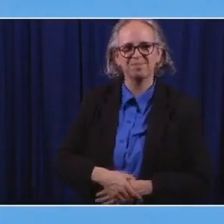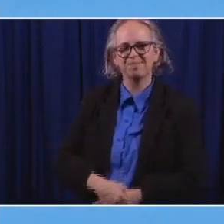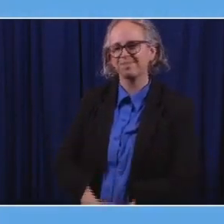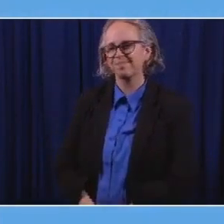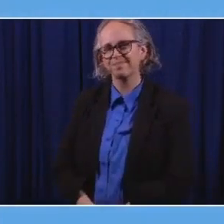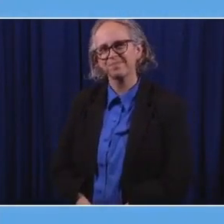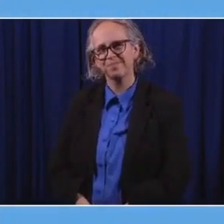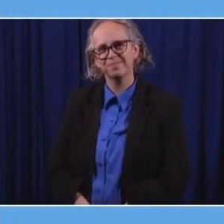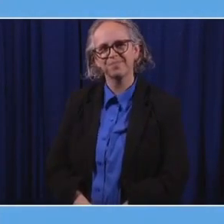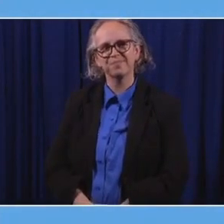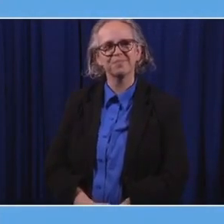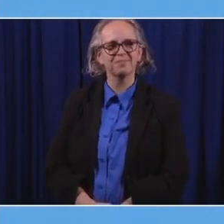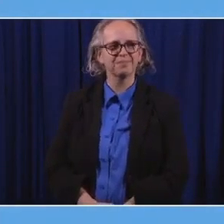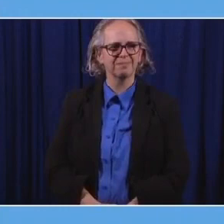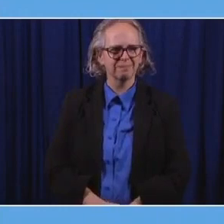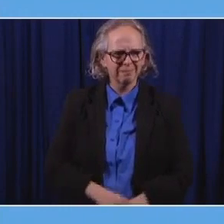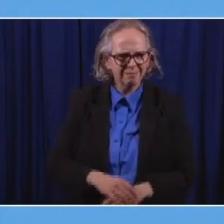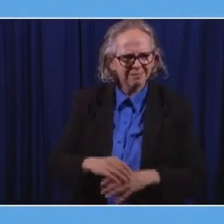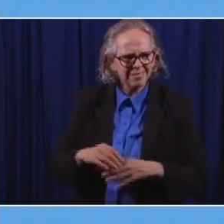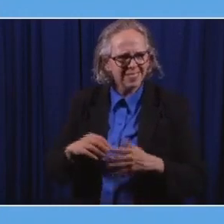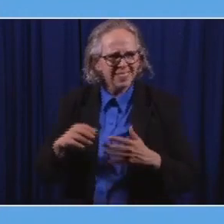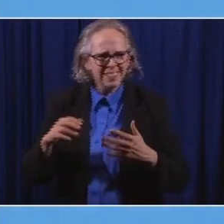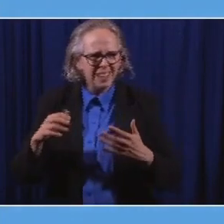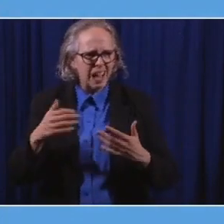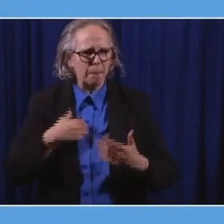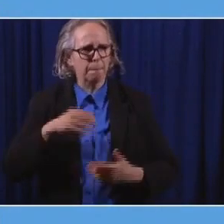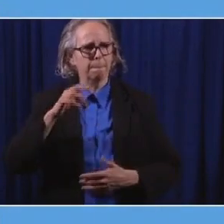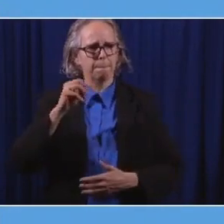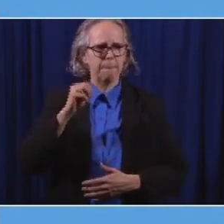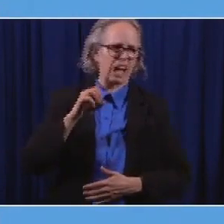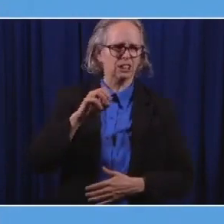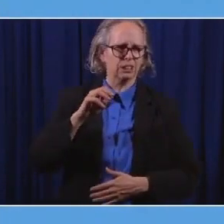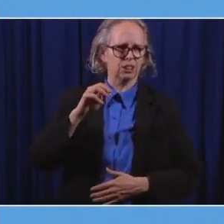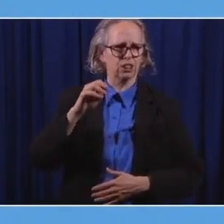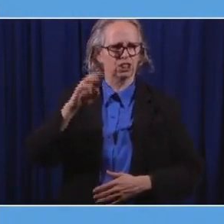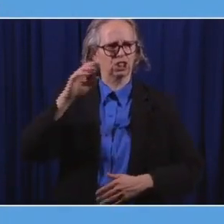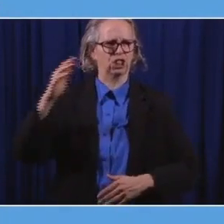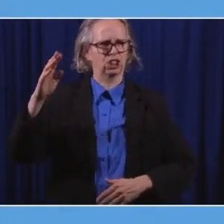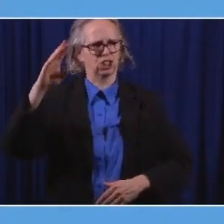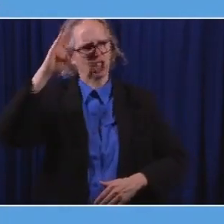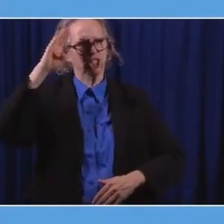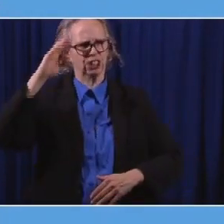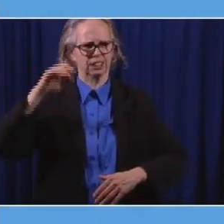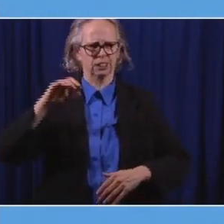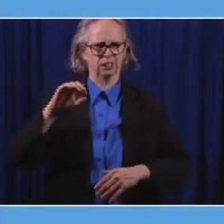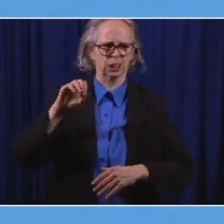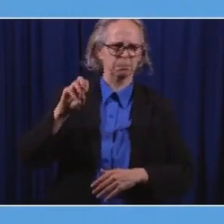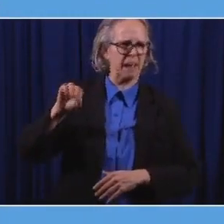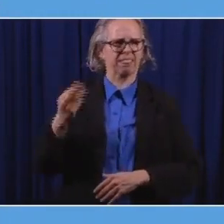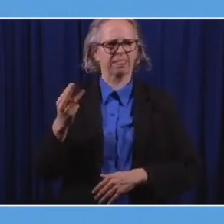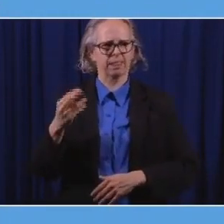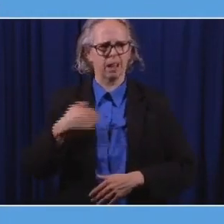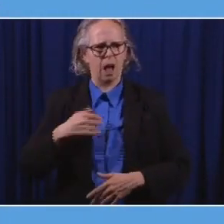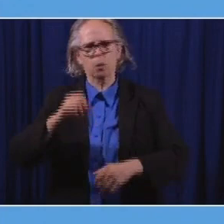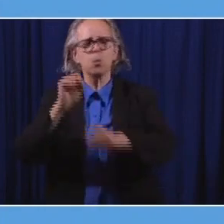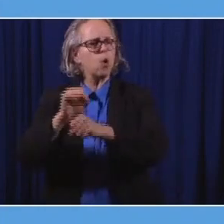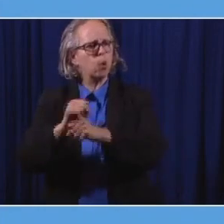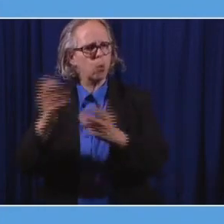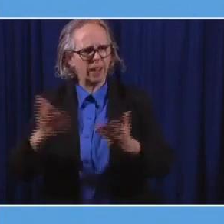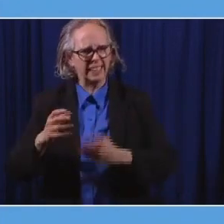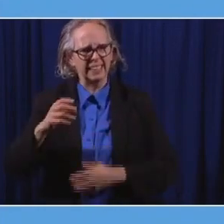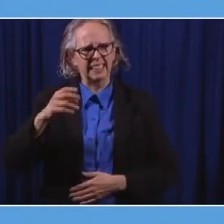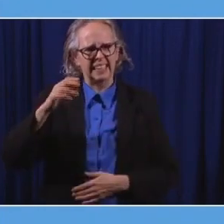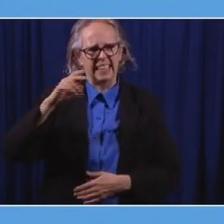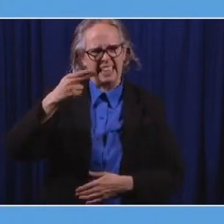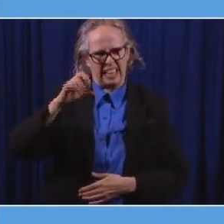How are you doing today? I'm Master Sergeant Josh Smith. I work as a speech therapist at the beginning of the year, but with